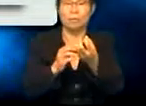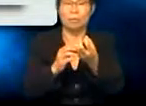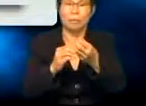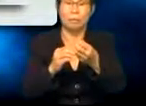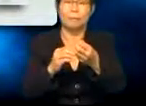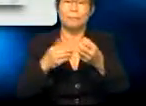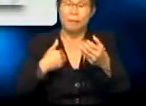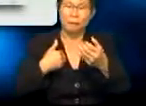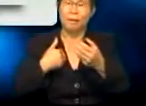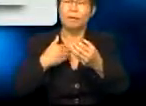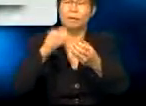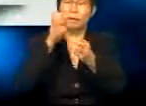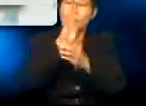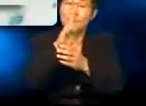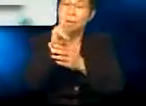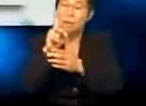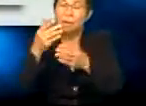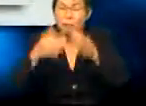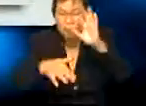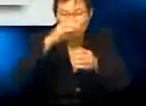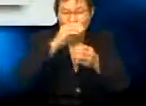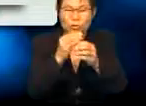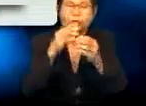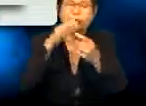on dry scale leaves that protect the stem.